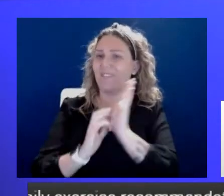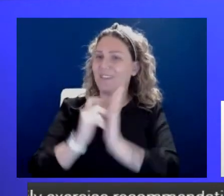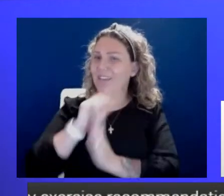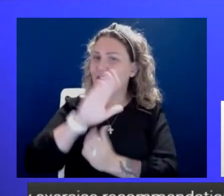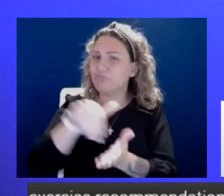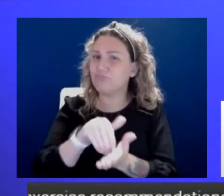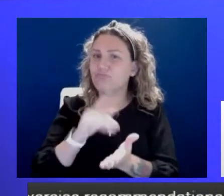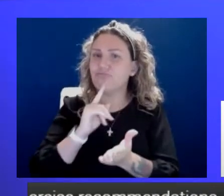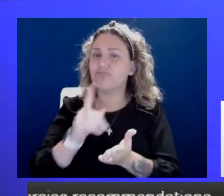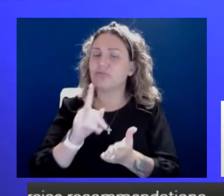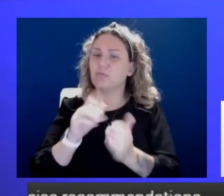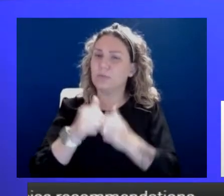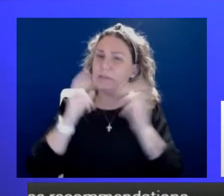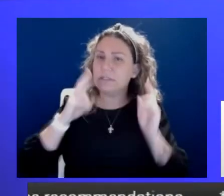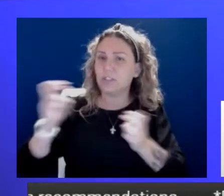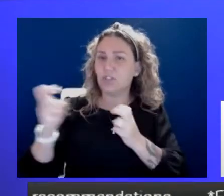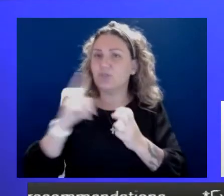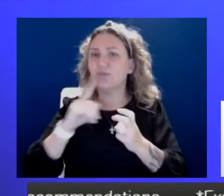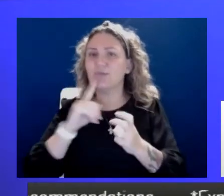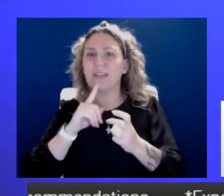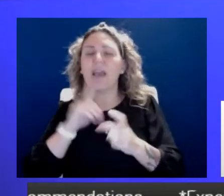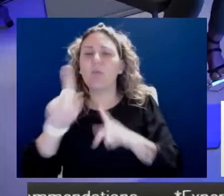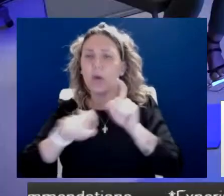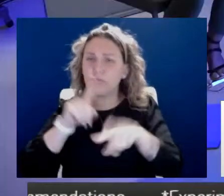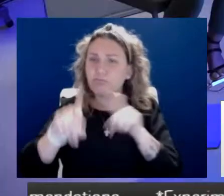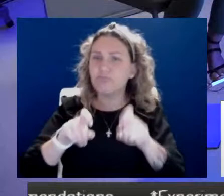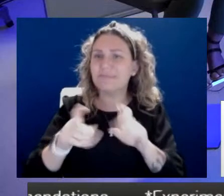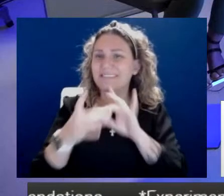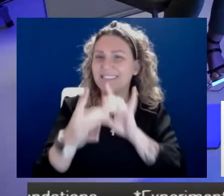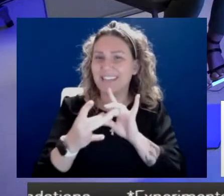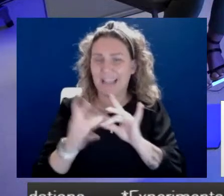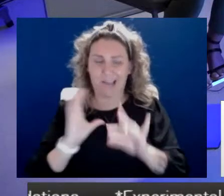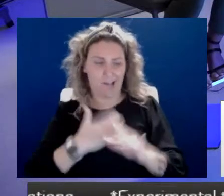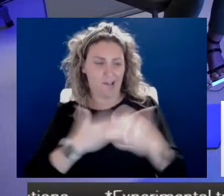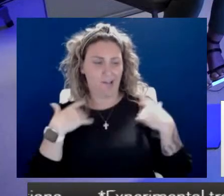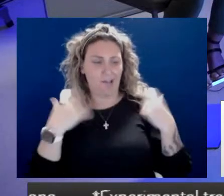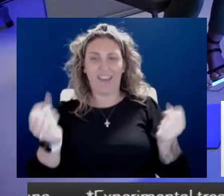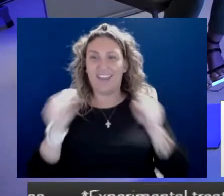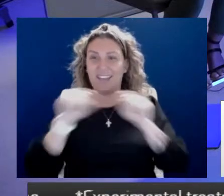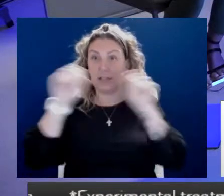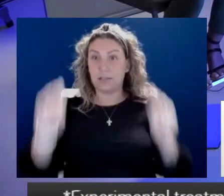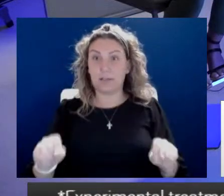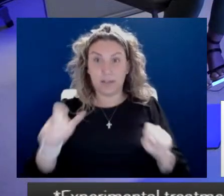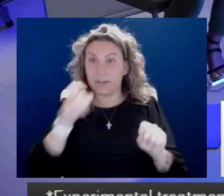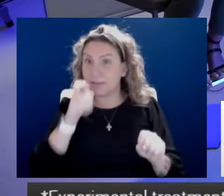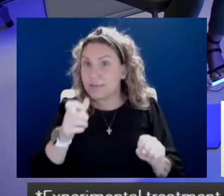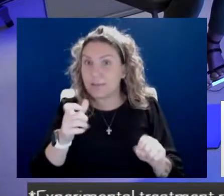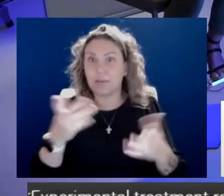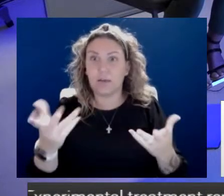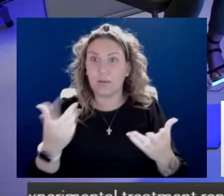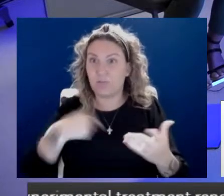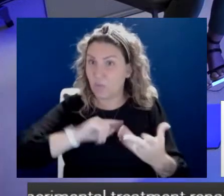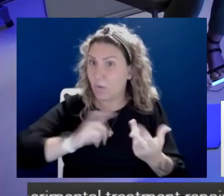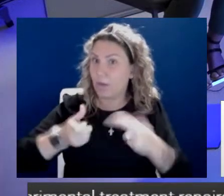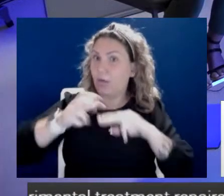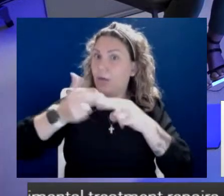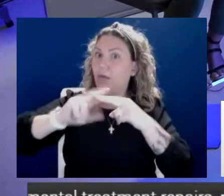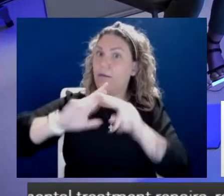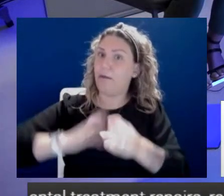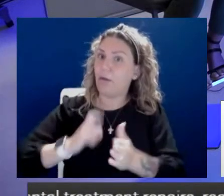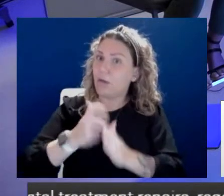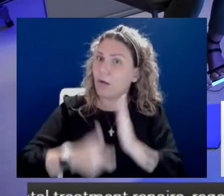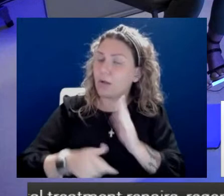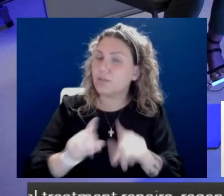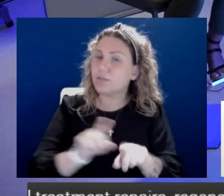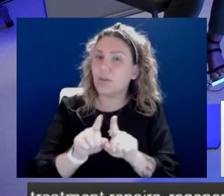screen the patients and get them connected. And our health system, of course, is not immune to inflation. That means our costs go up too, just like everyone else. What can patients